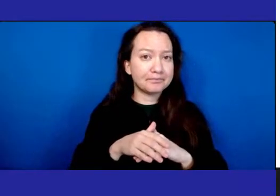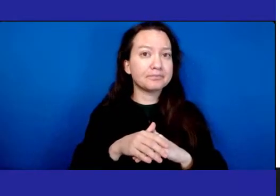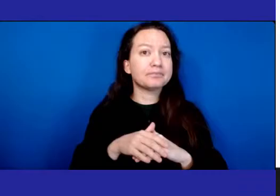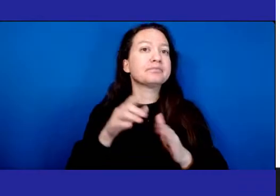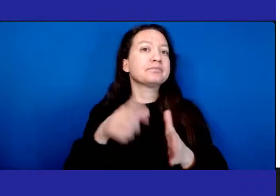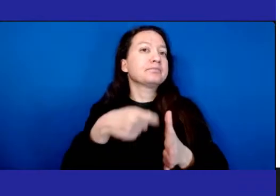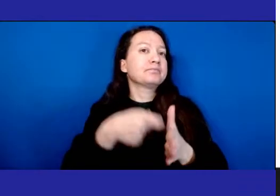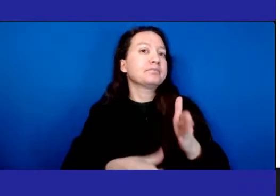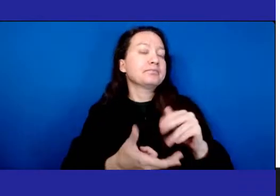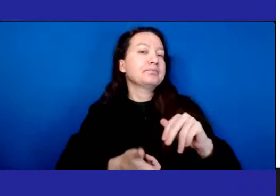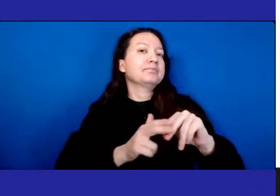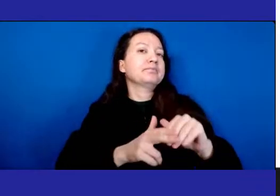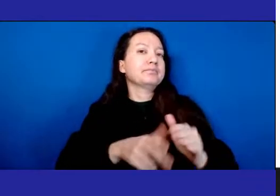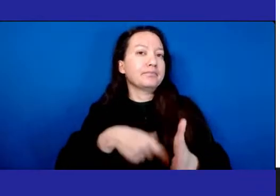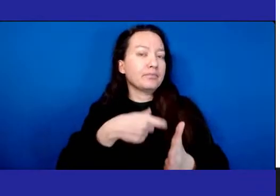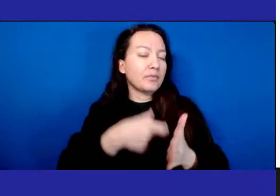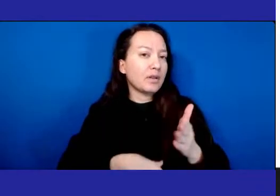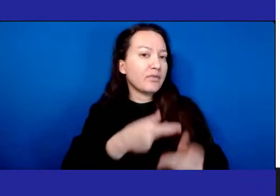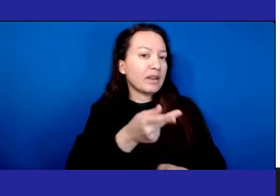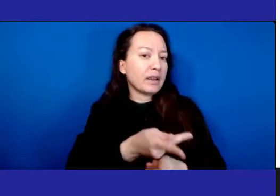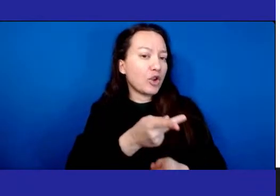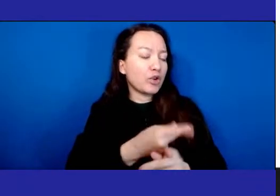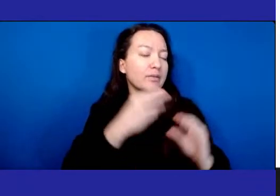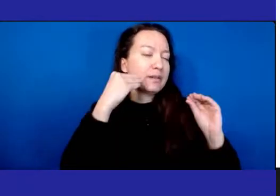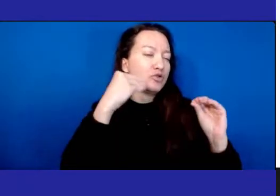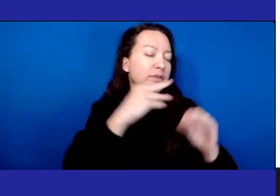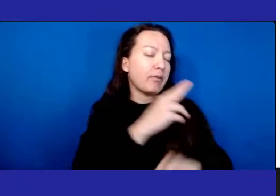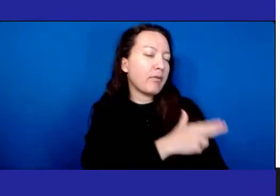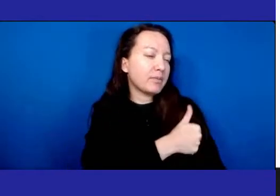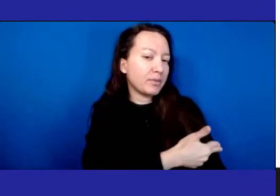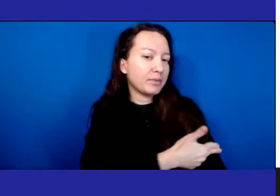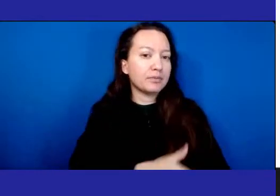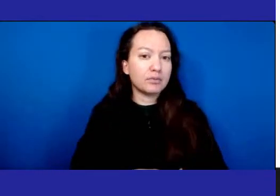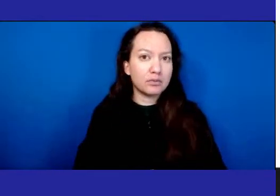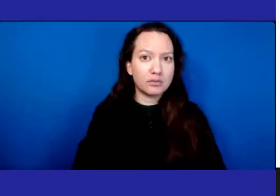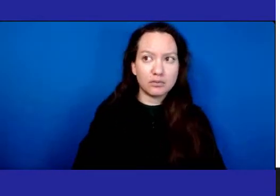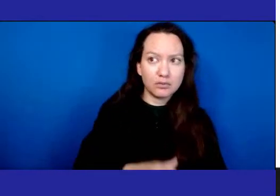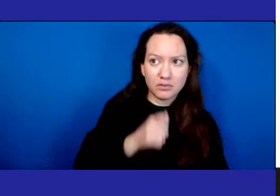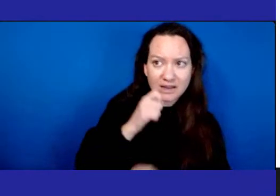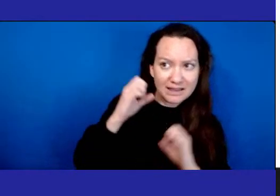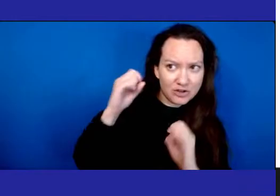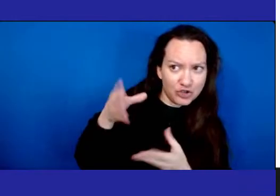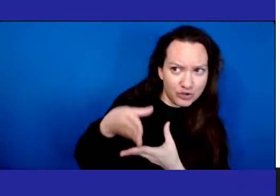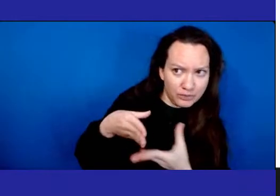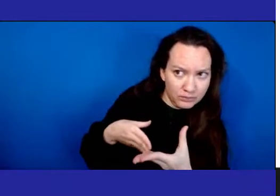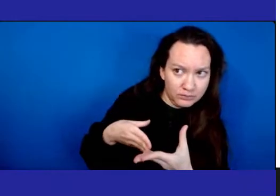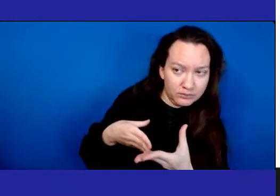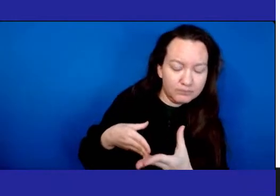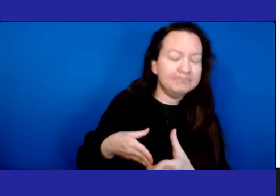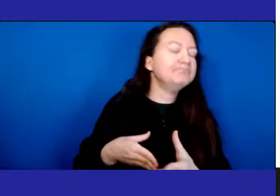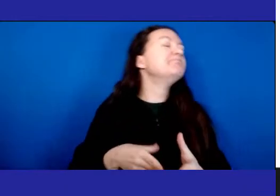of care in teaching hospitals, But not the educational expense.